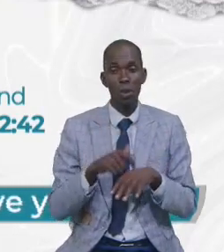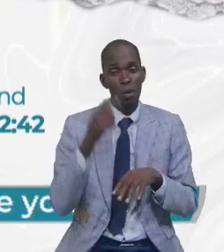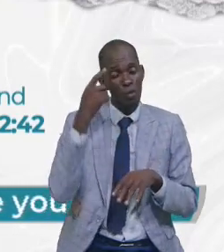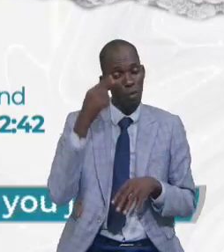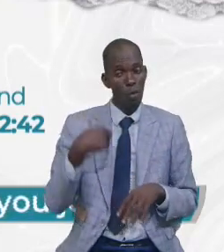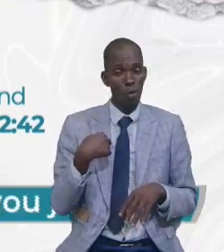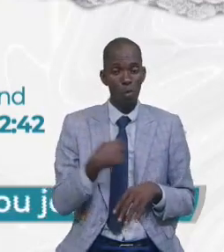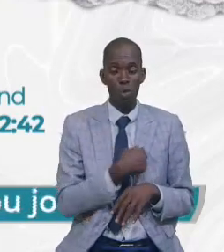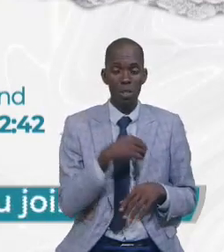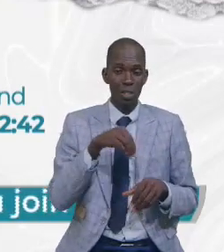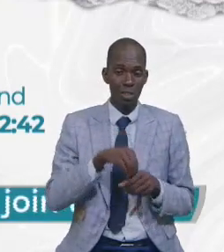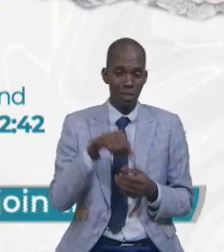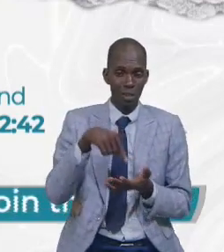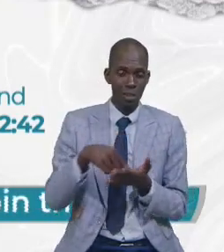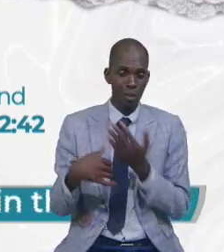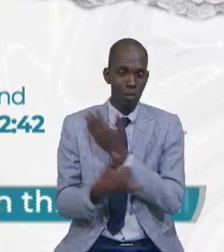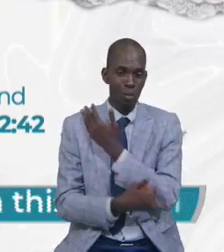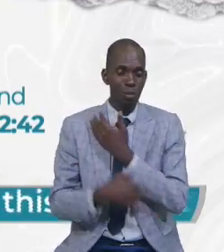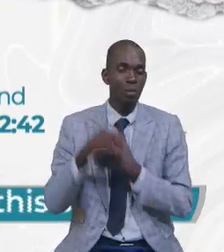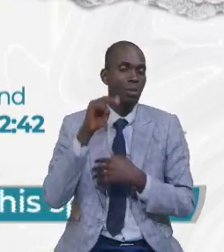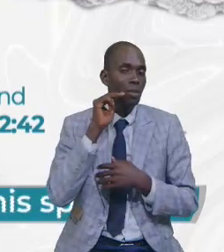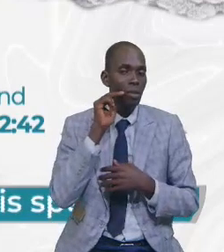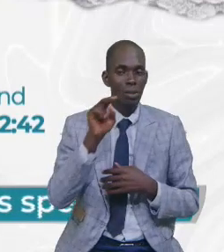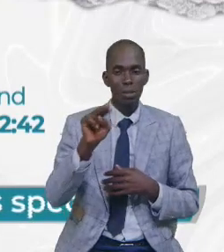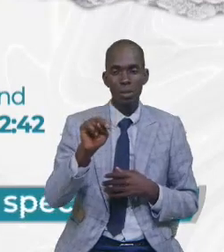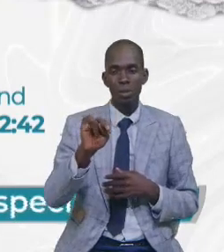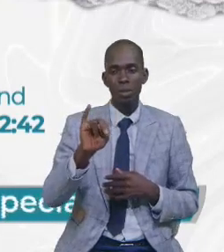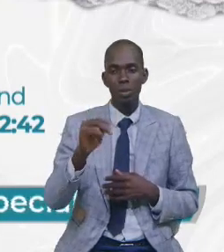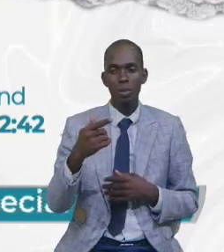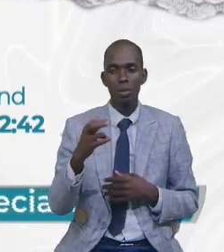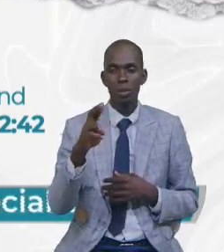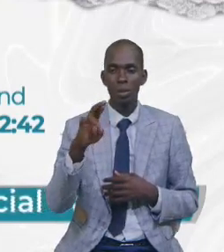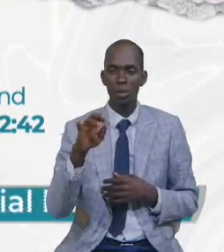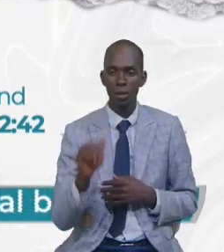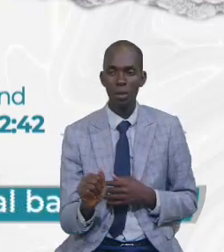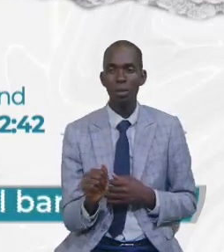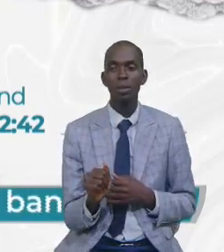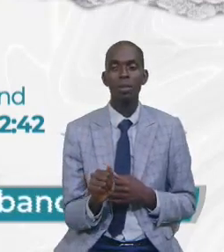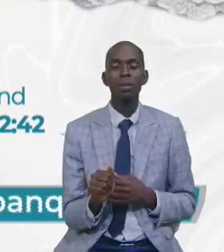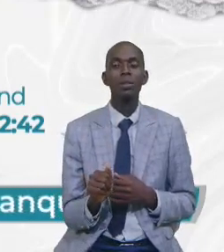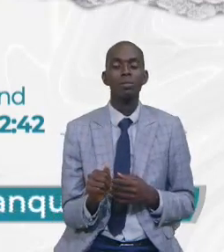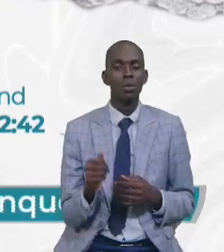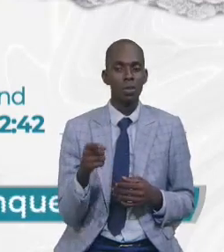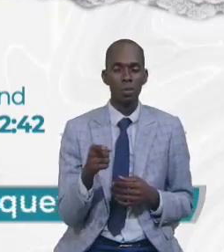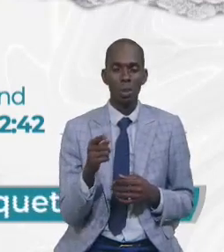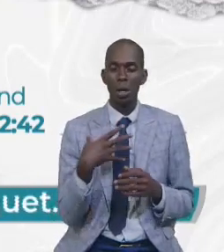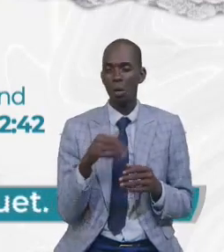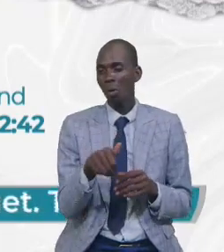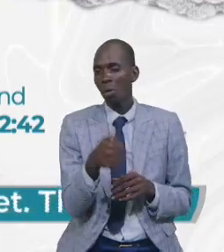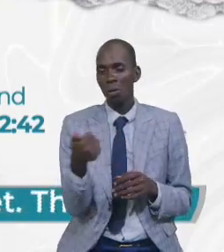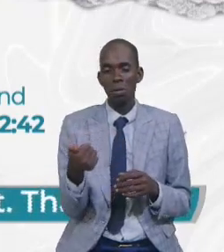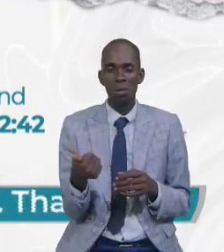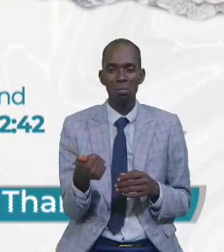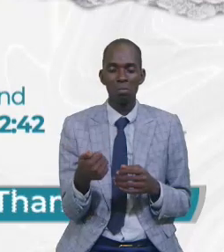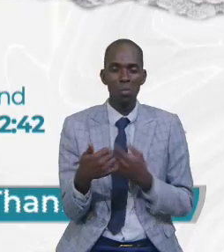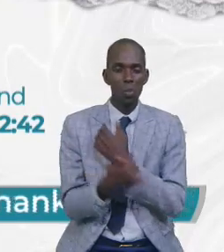3 p.m. and other locations in the country and beyond, you can choose where is